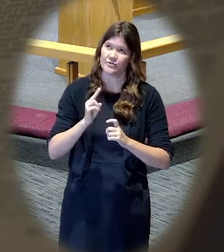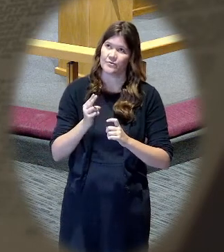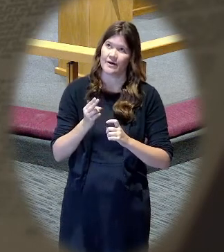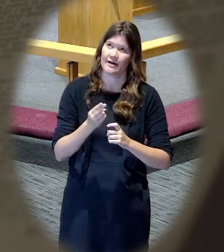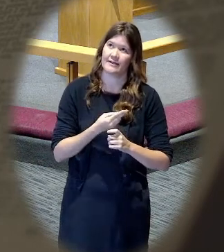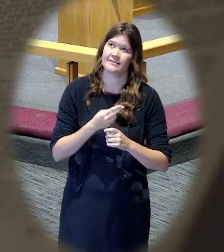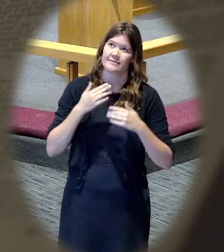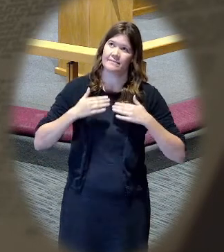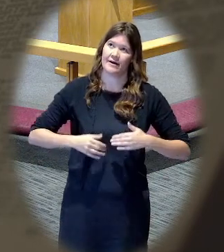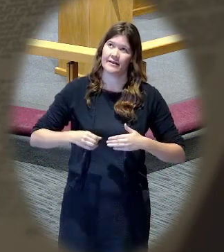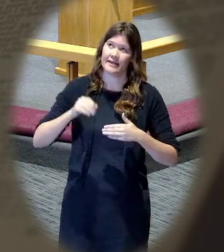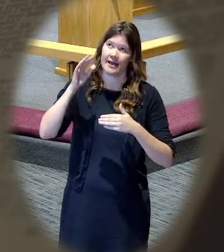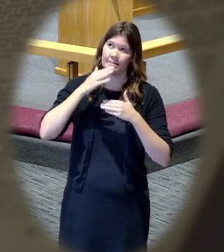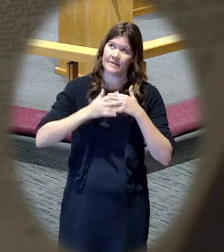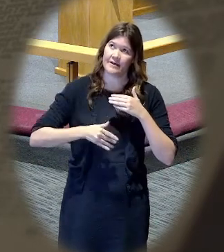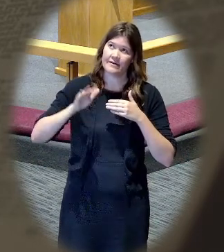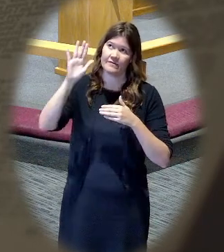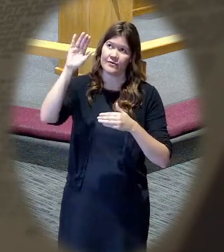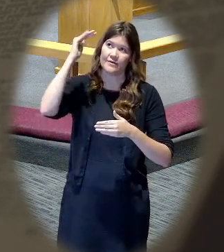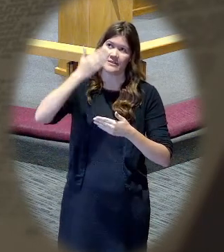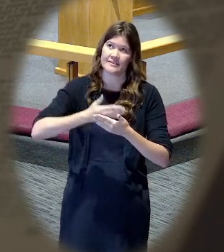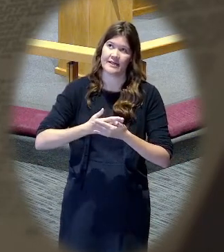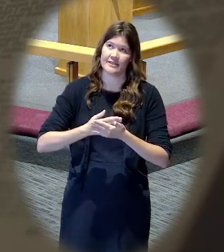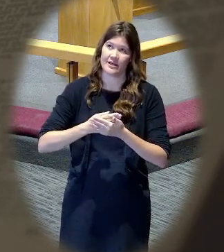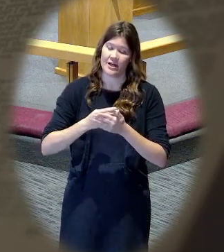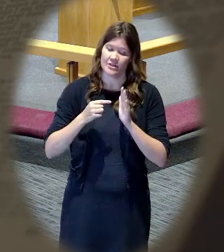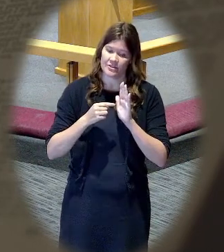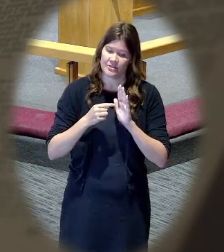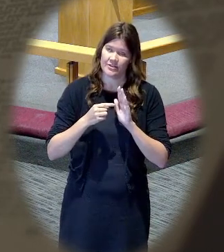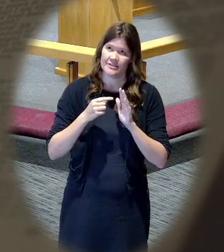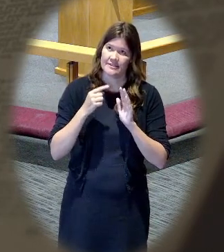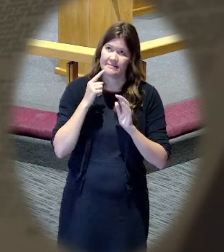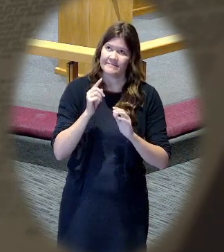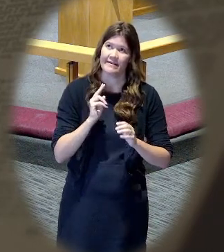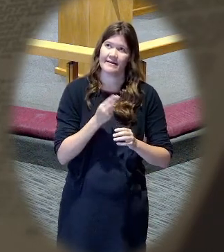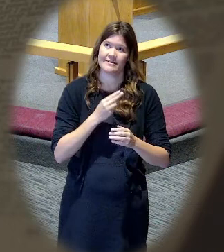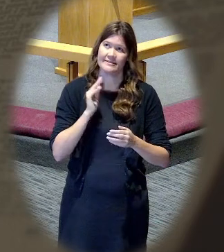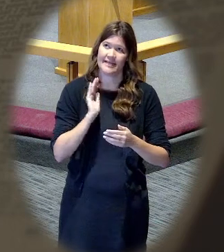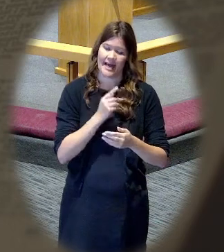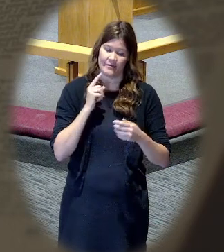Son, assuring us that our sins are forgiven.